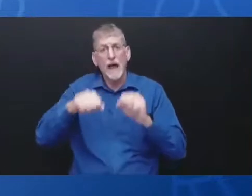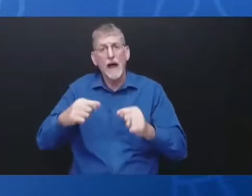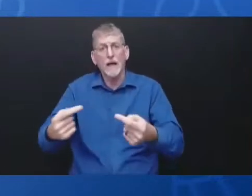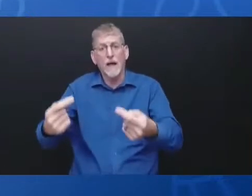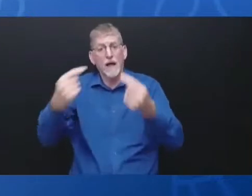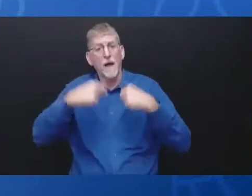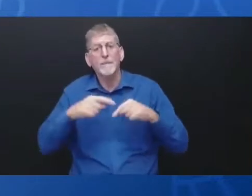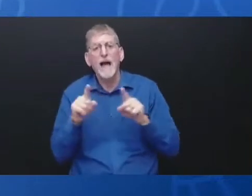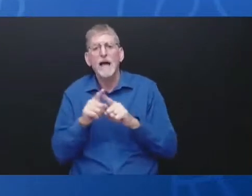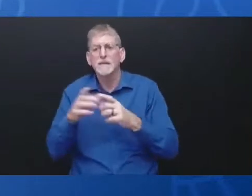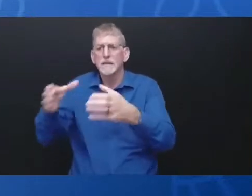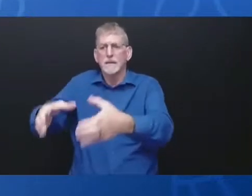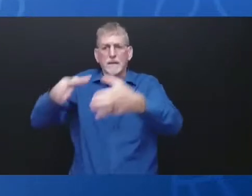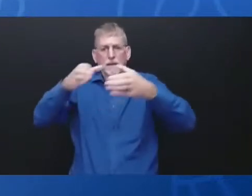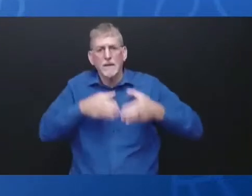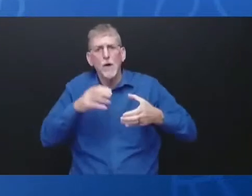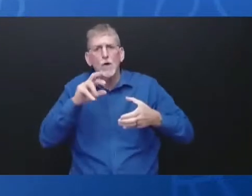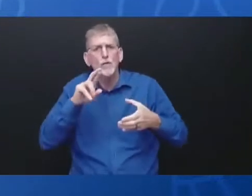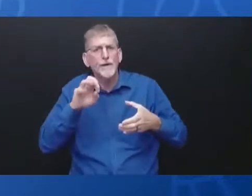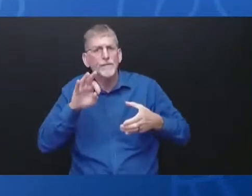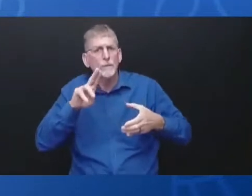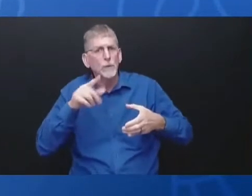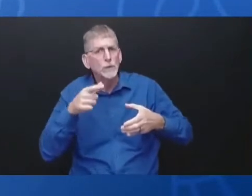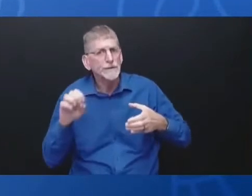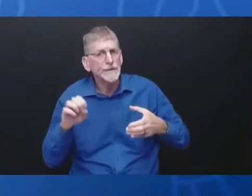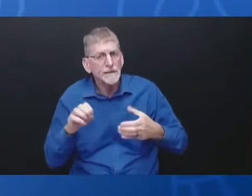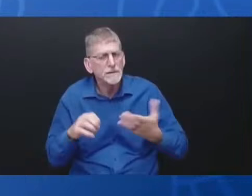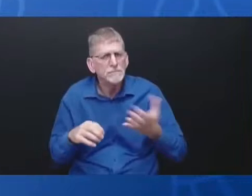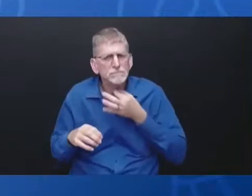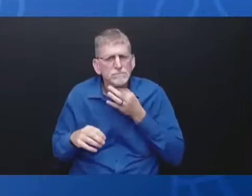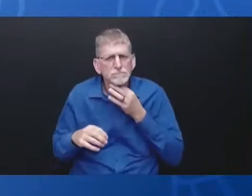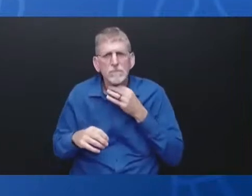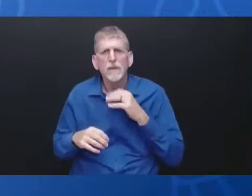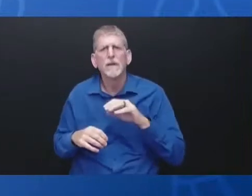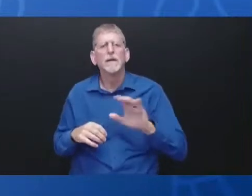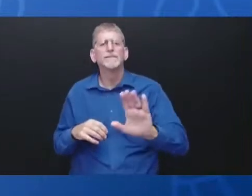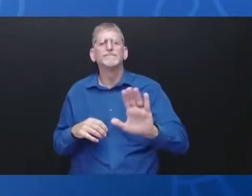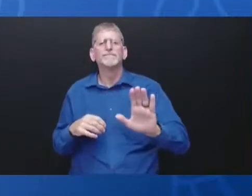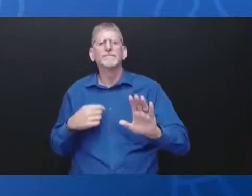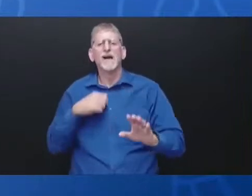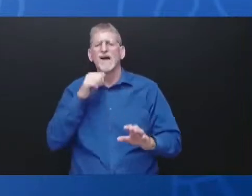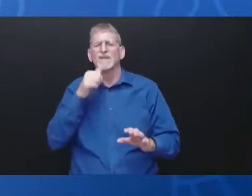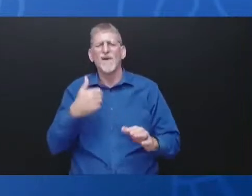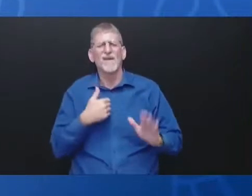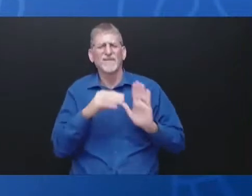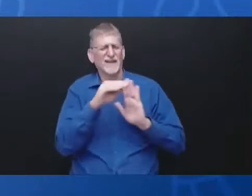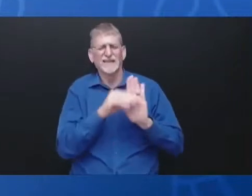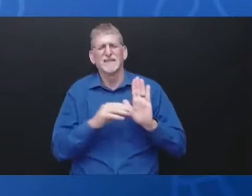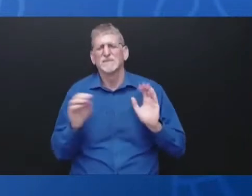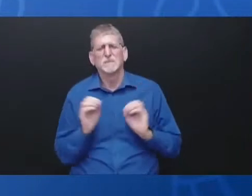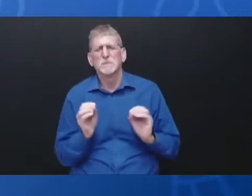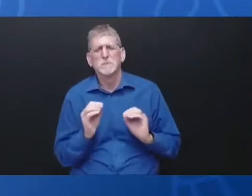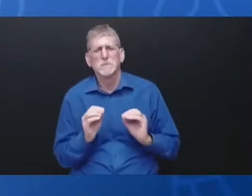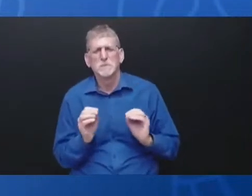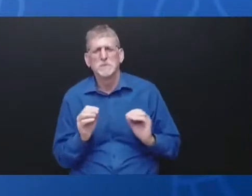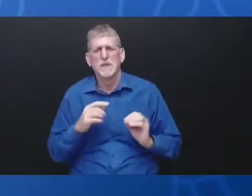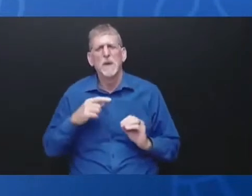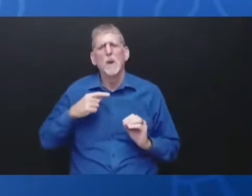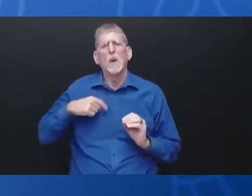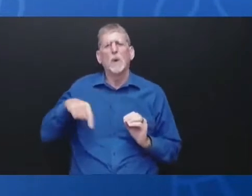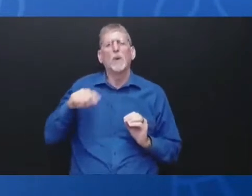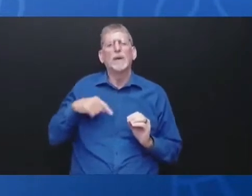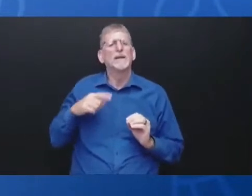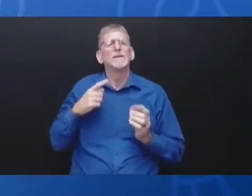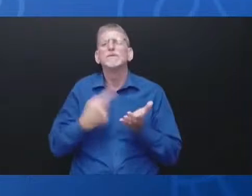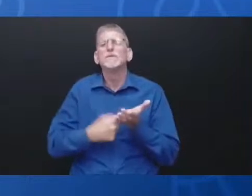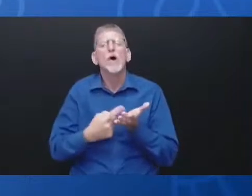Well, first of all, there is no list. What people are looking at over these last several days is not a list that exists here